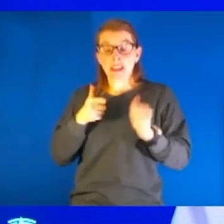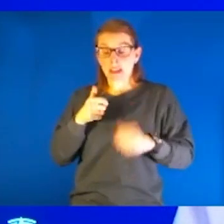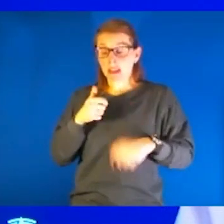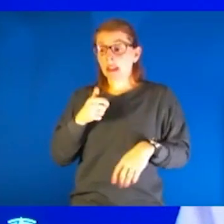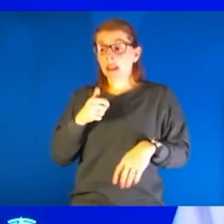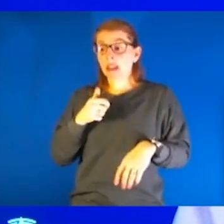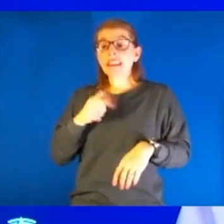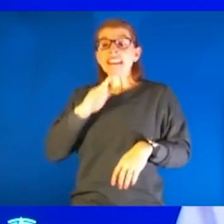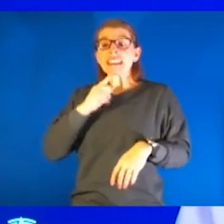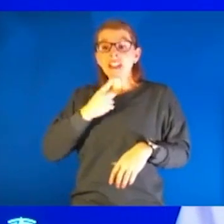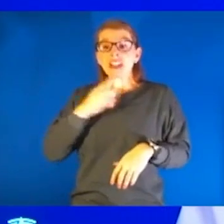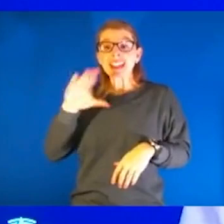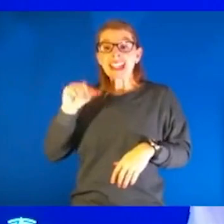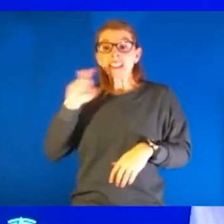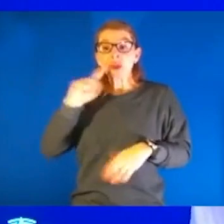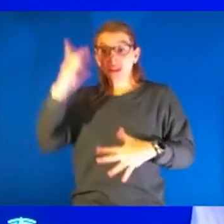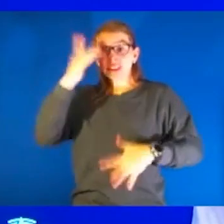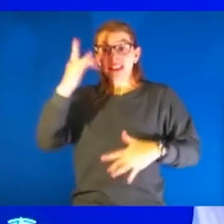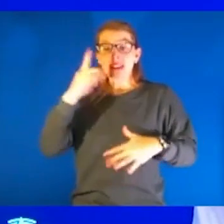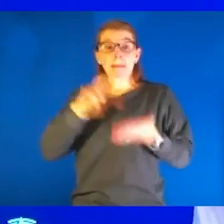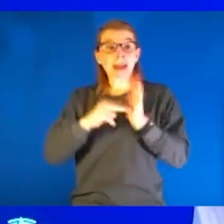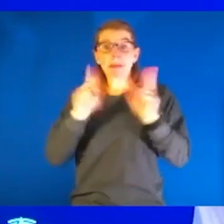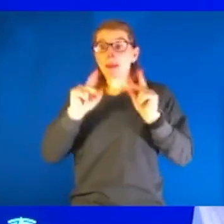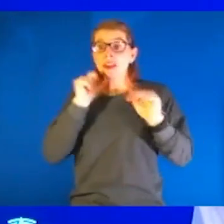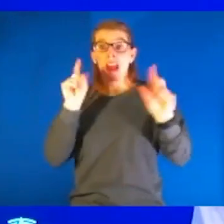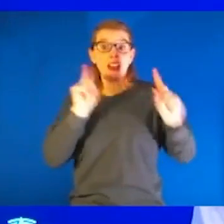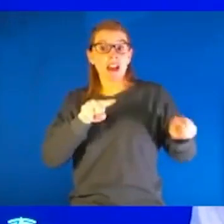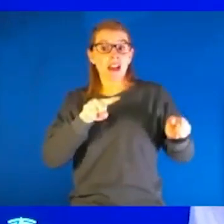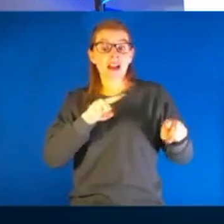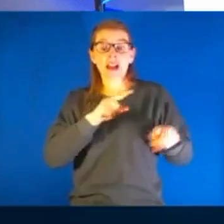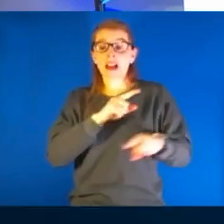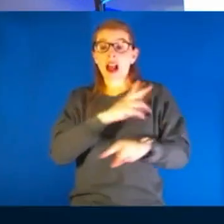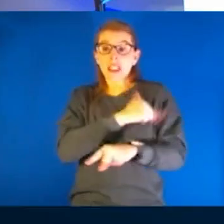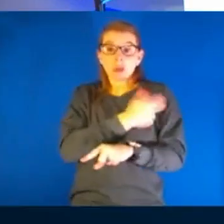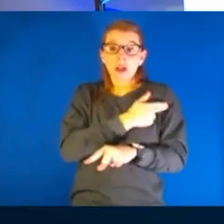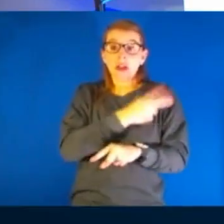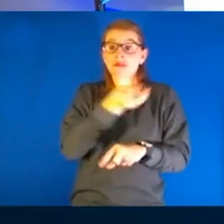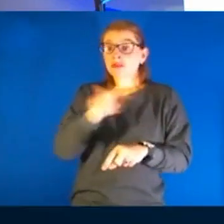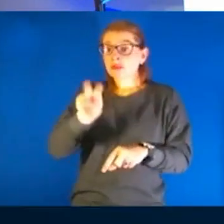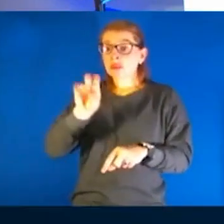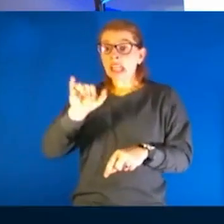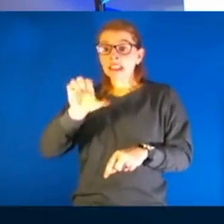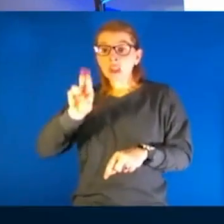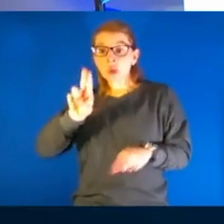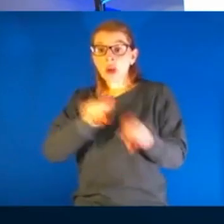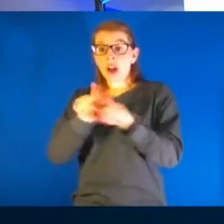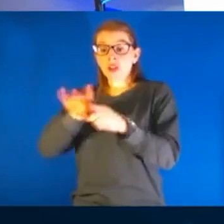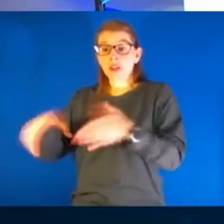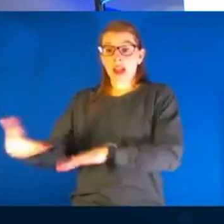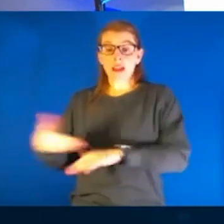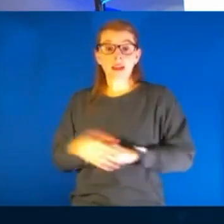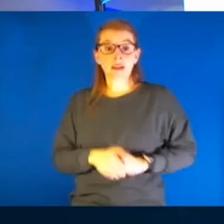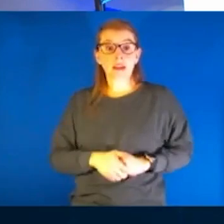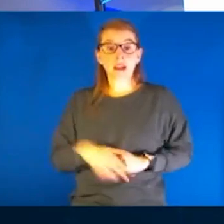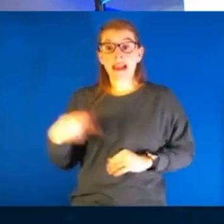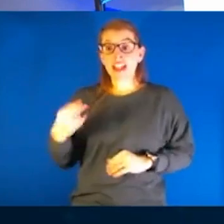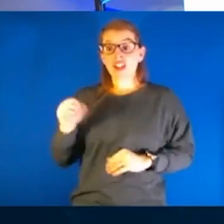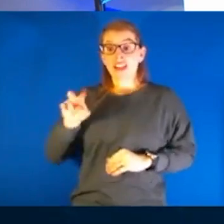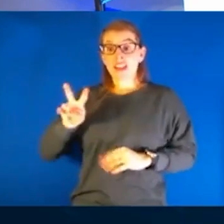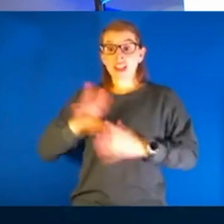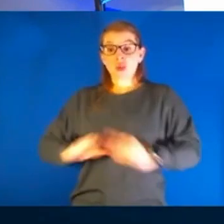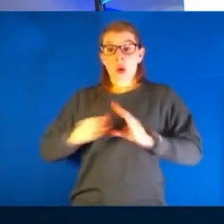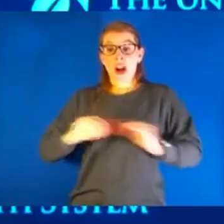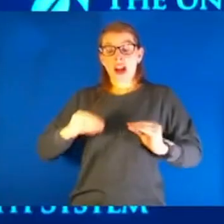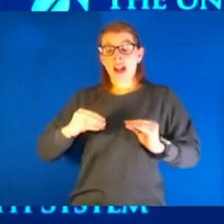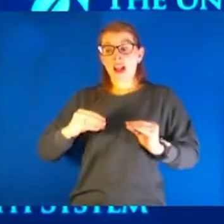the hospital, they aren't going to the ICU, and they aren't dying. And I think the HIV, story should be informative to all of us, right? We